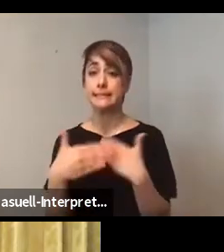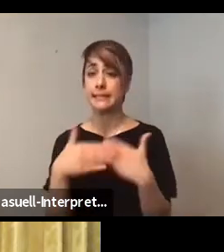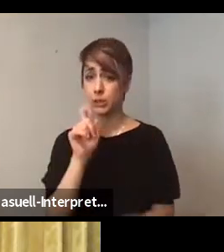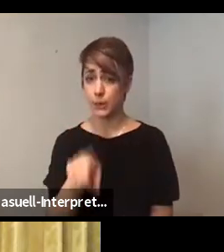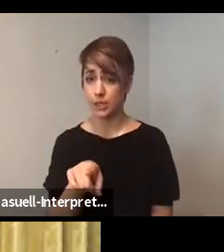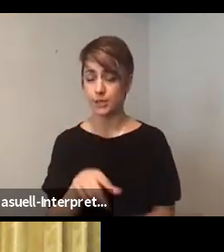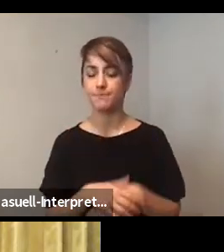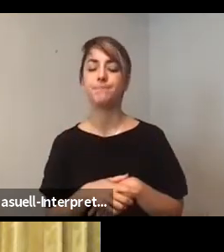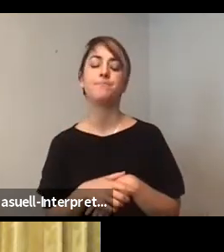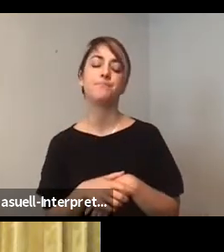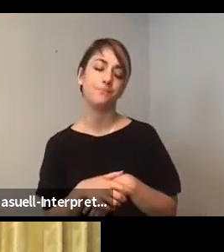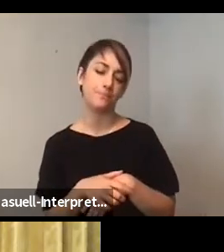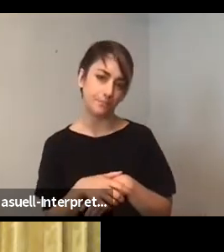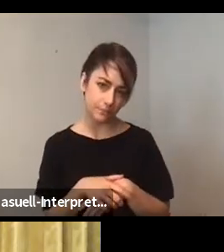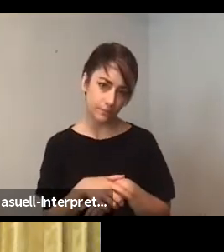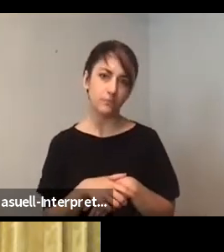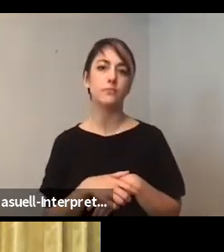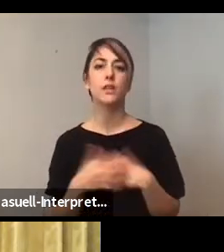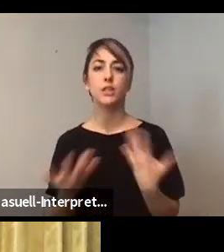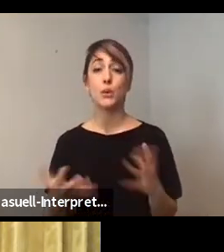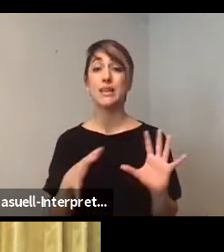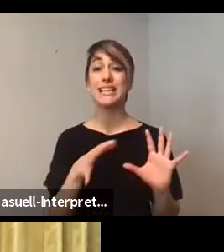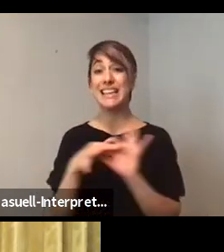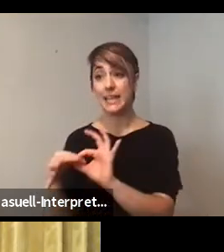connected but not connected.